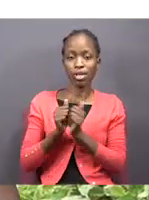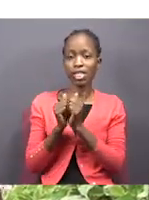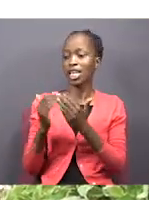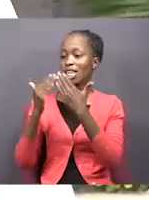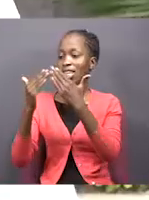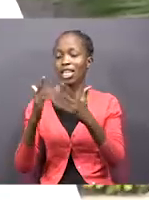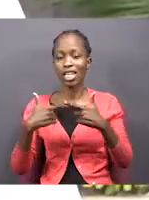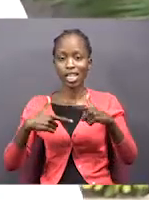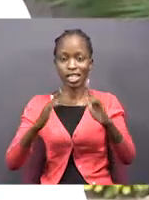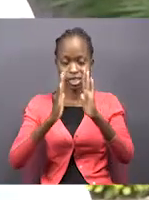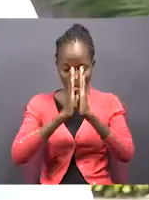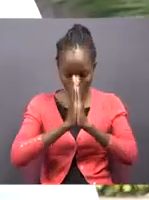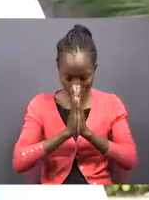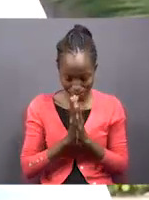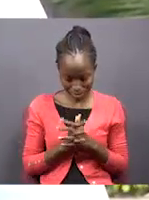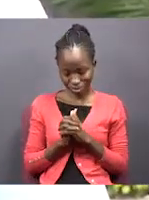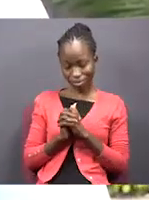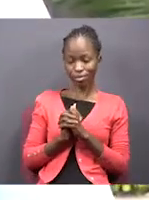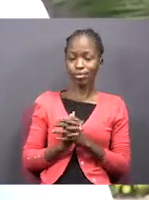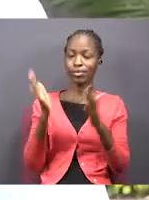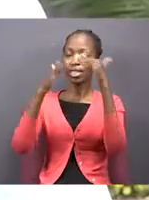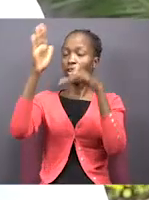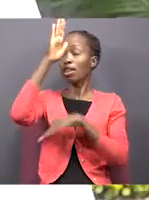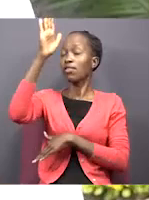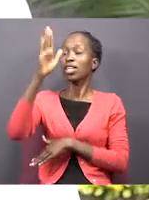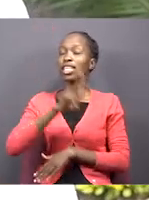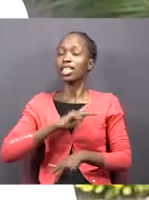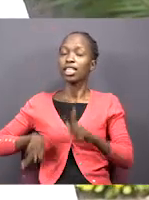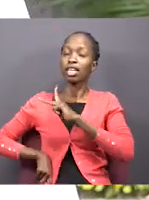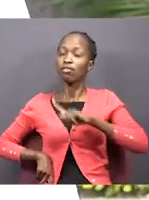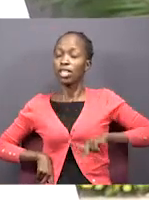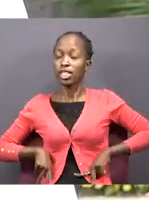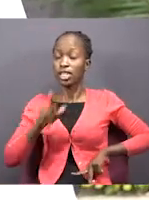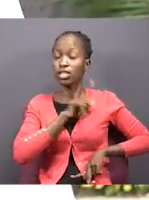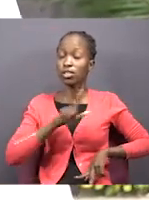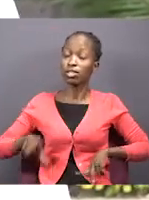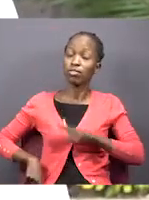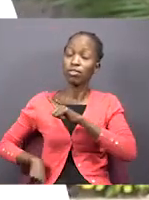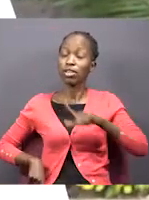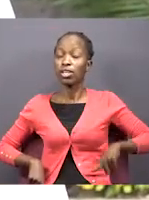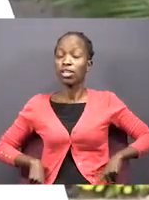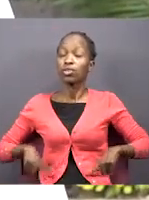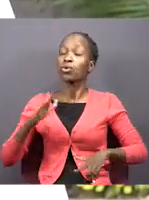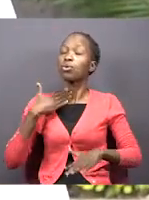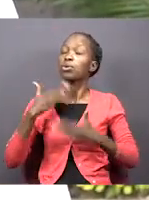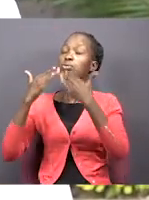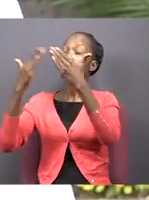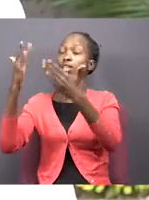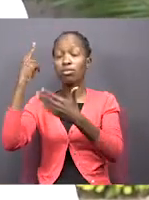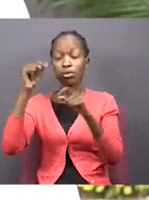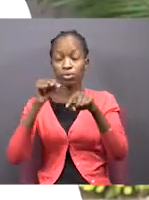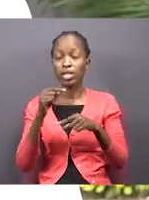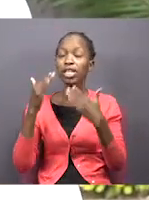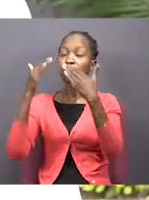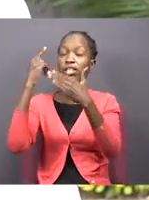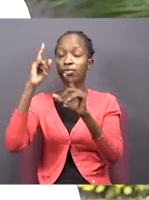us? Thank you, Ivy. Let's bow our heads for a word of prayer. Heavenly Father, King of Kings, Lord of Lords, we come before you thanking you,